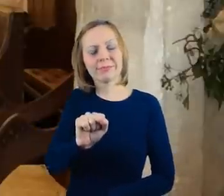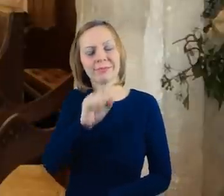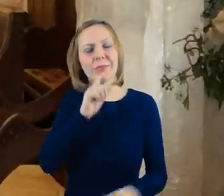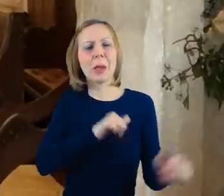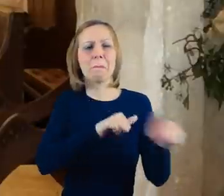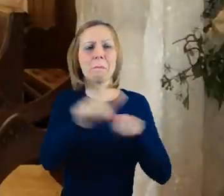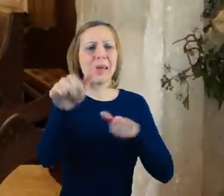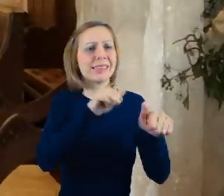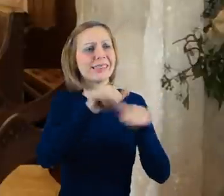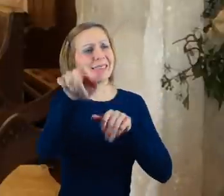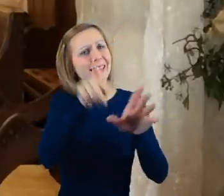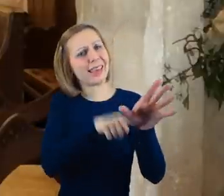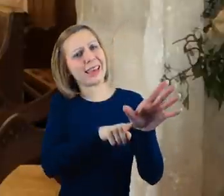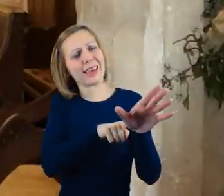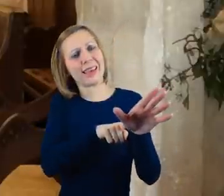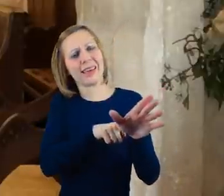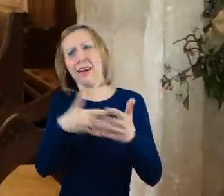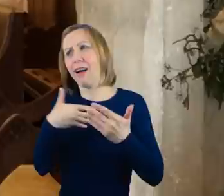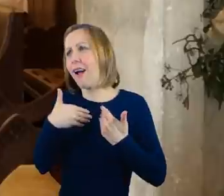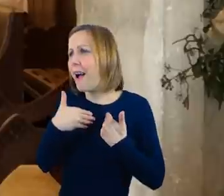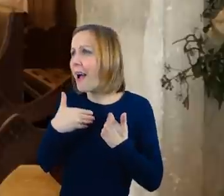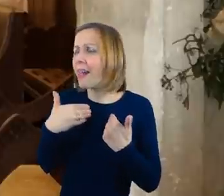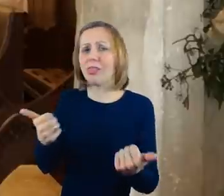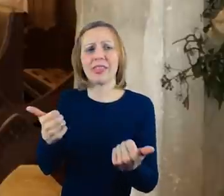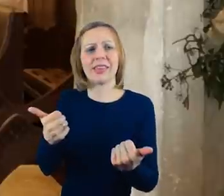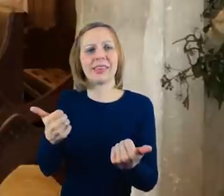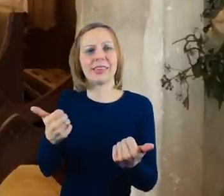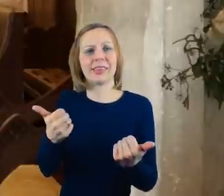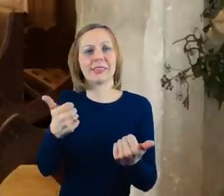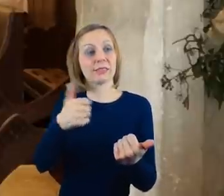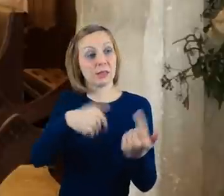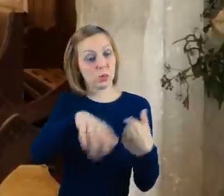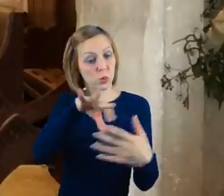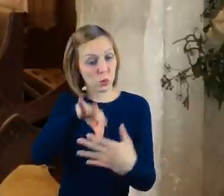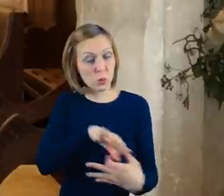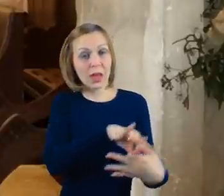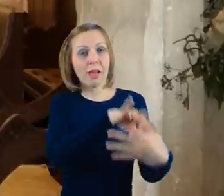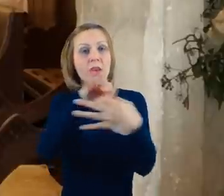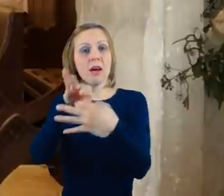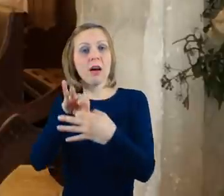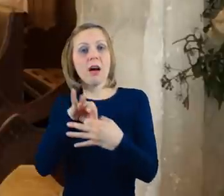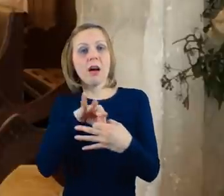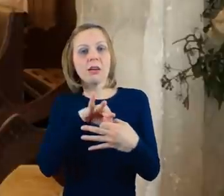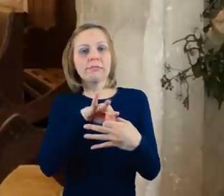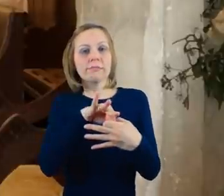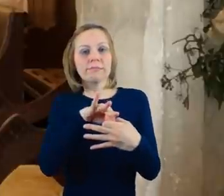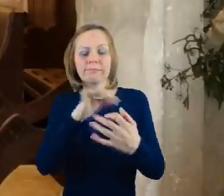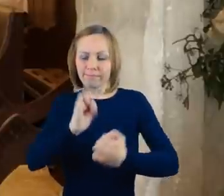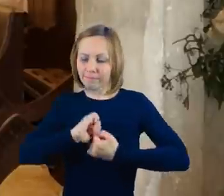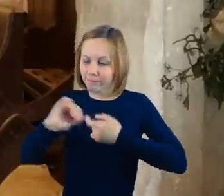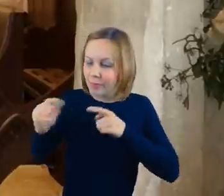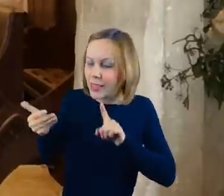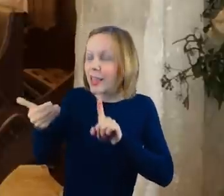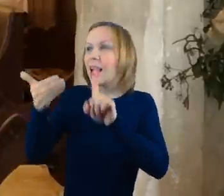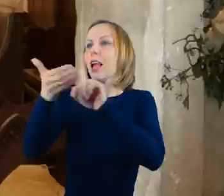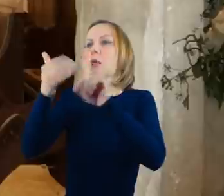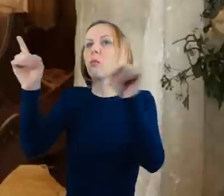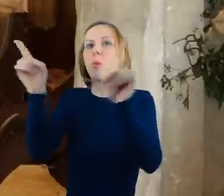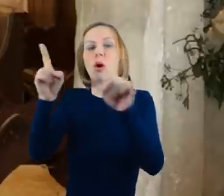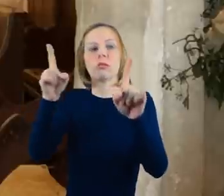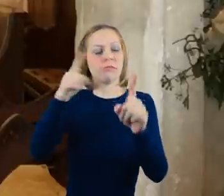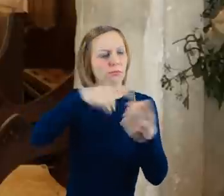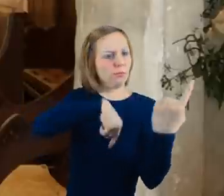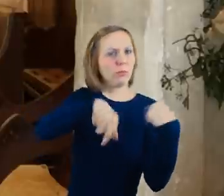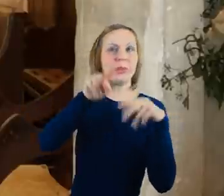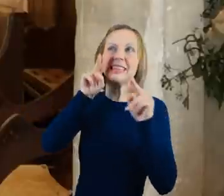a healthier year, and a year where, together, we strive to make the kingdom of God visible in